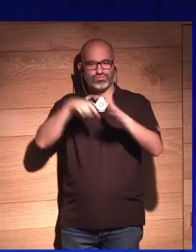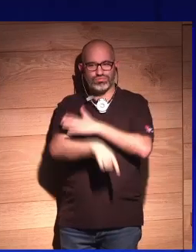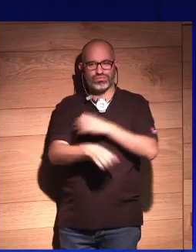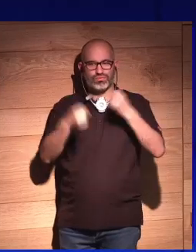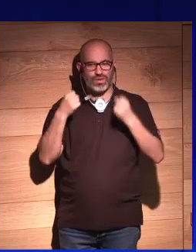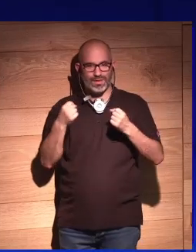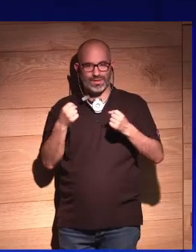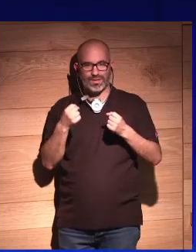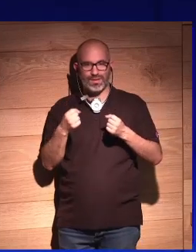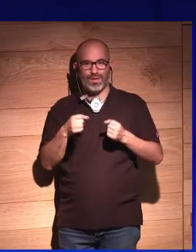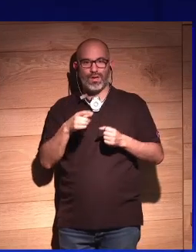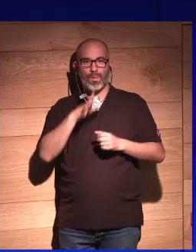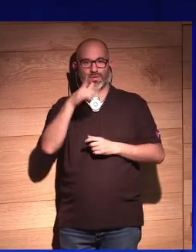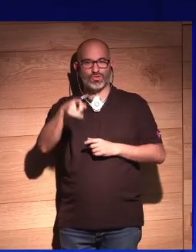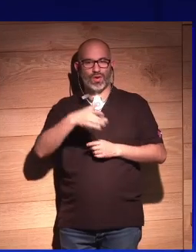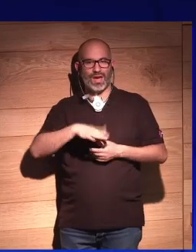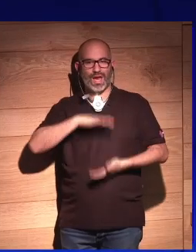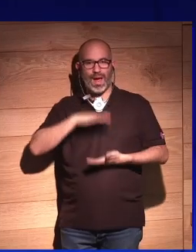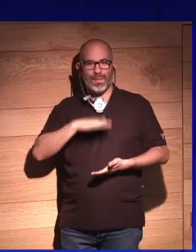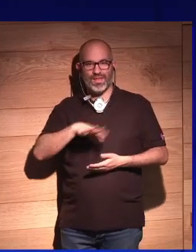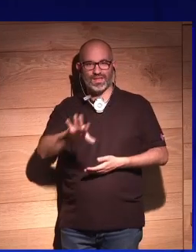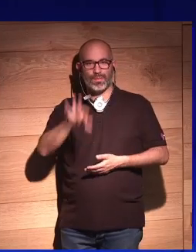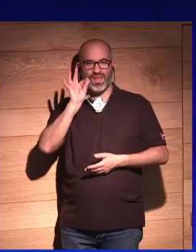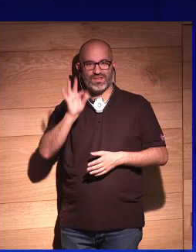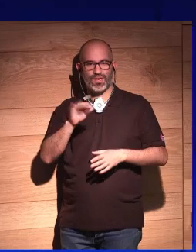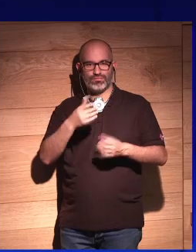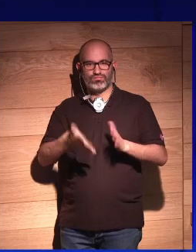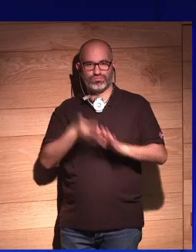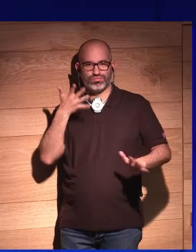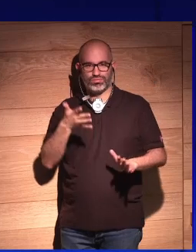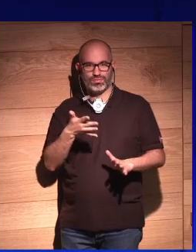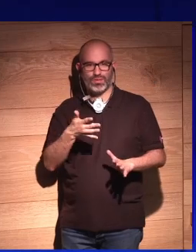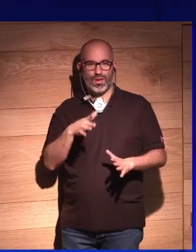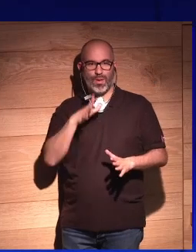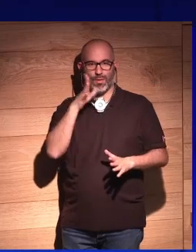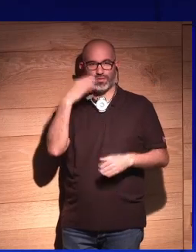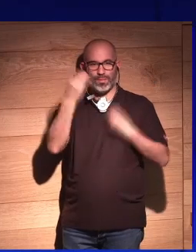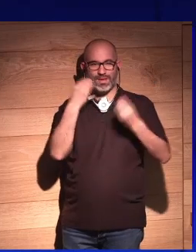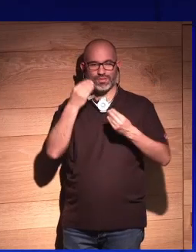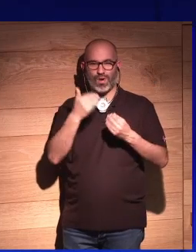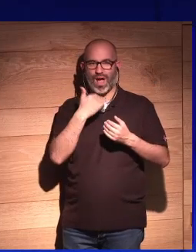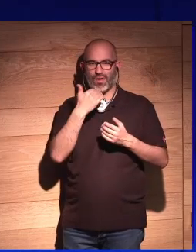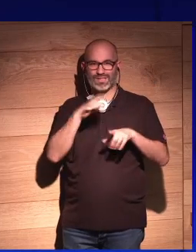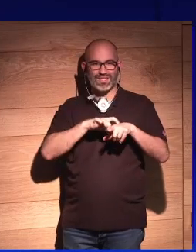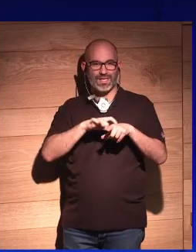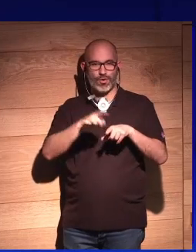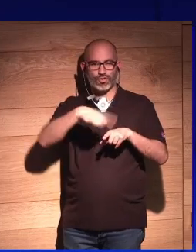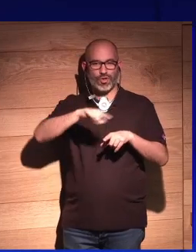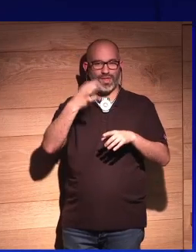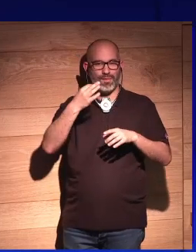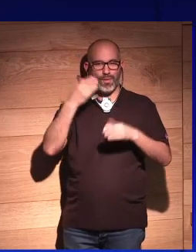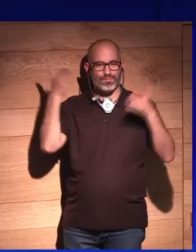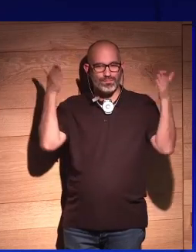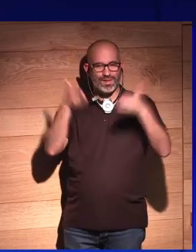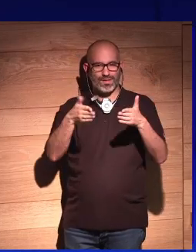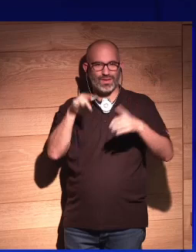are able to make those decisions faster. So this is the kind of thing that to pay attention to with this medium is the amount